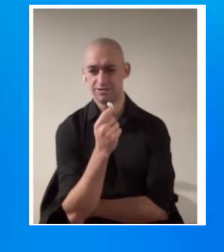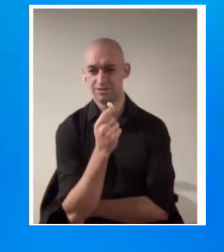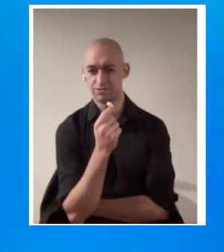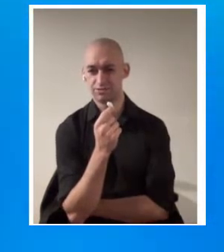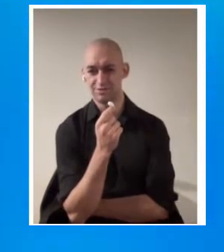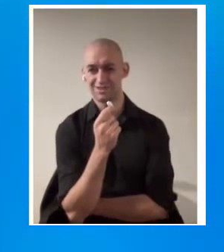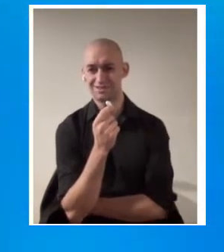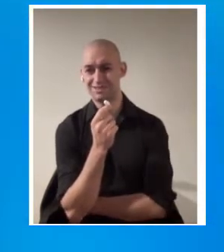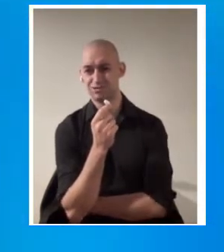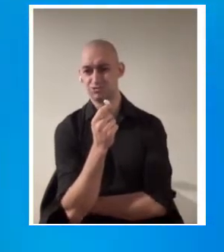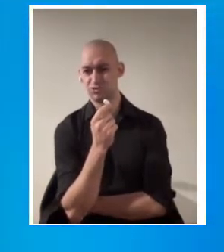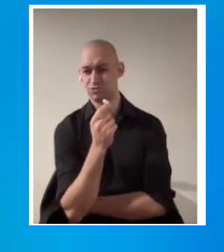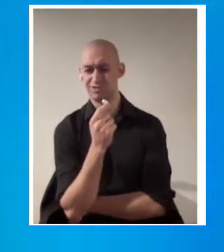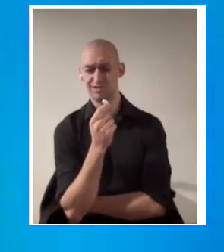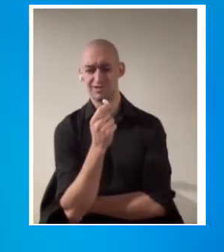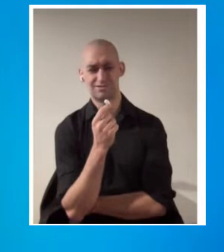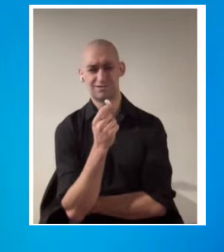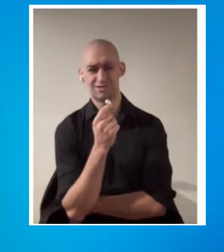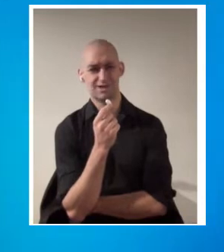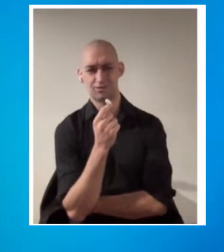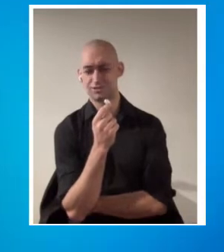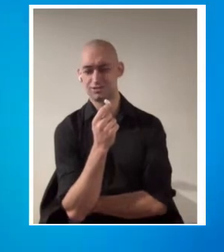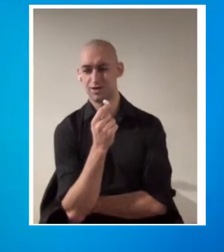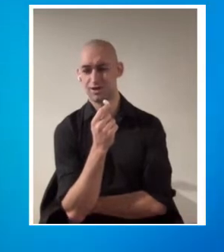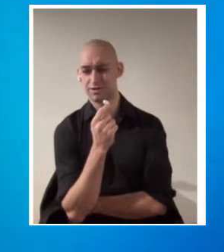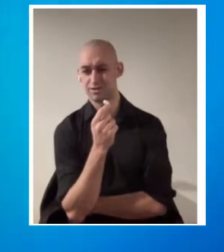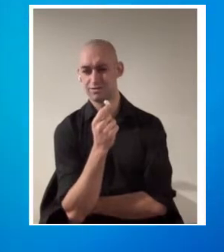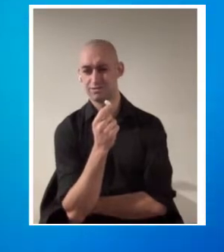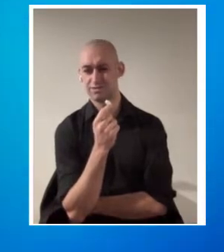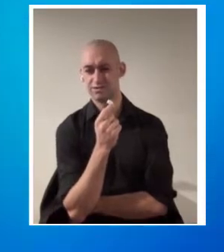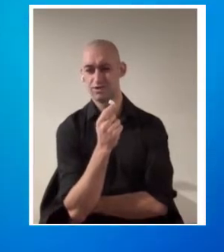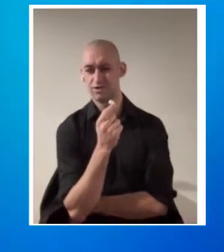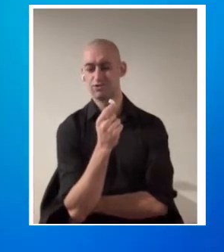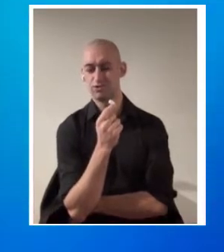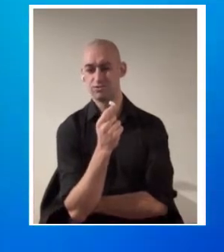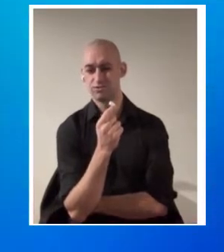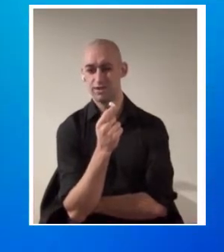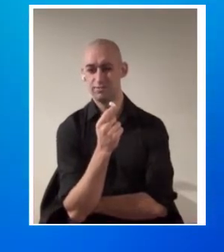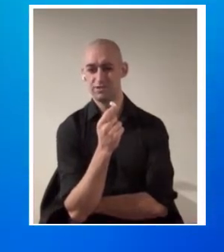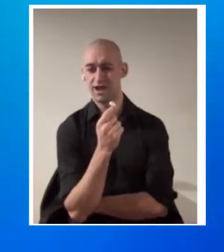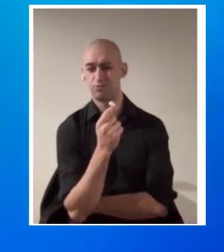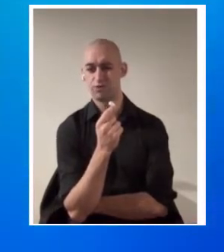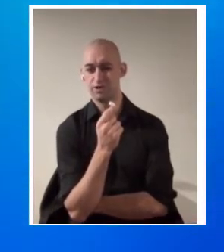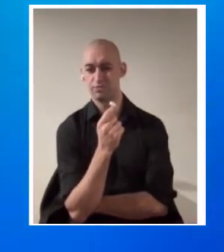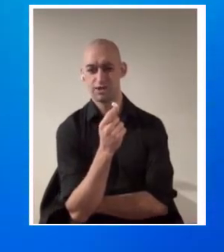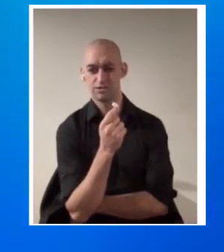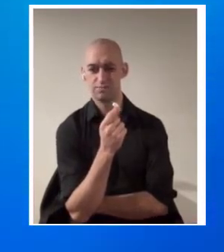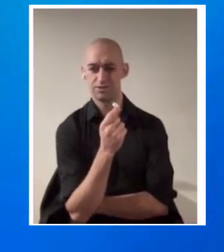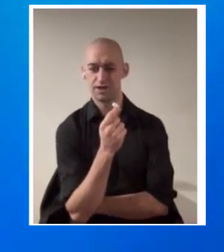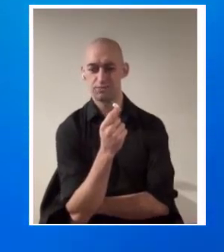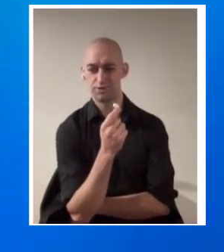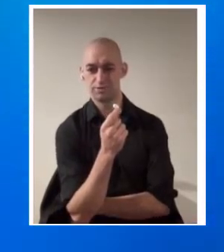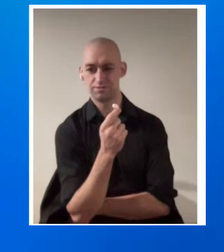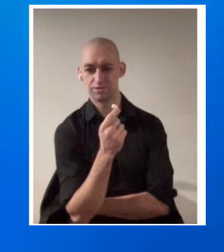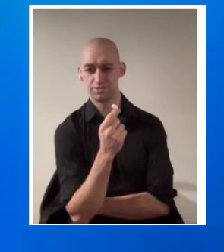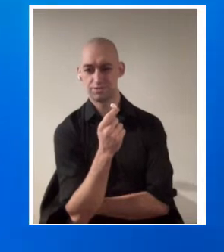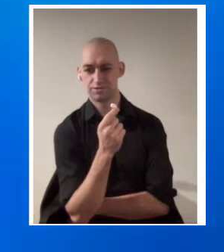of those rooms, but I'm glad to hear I'm just here and I'm just in the room with everybody else. Is that correct?